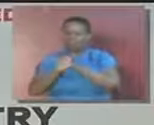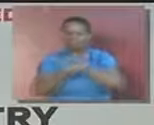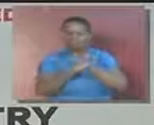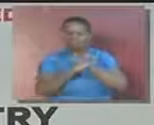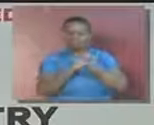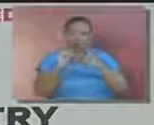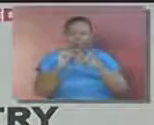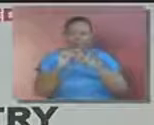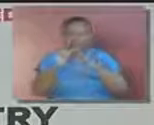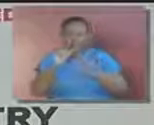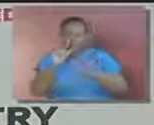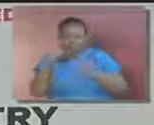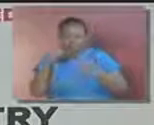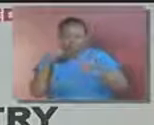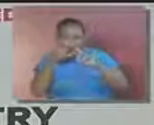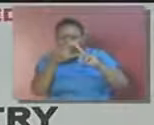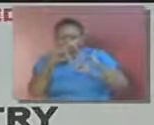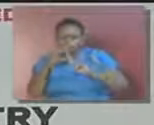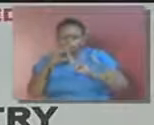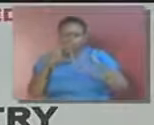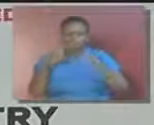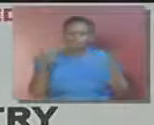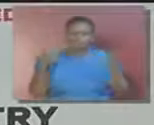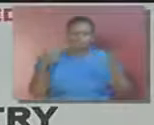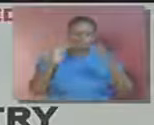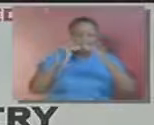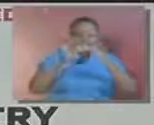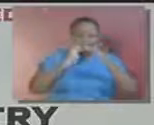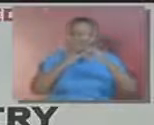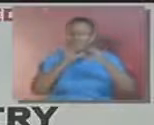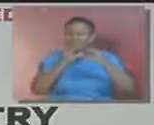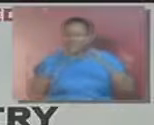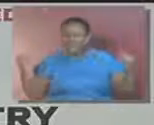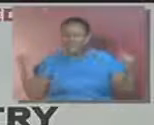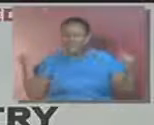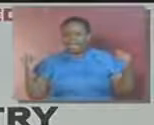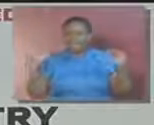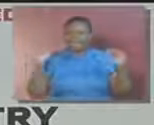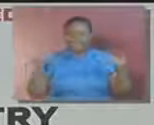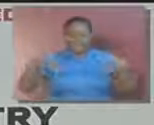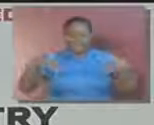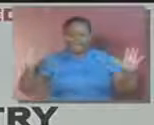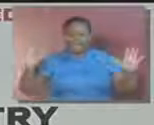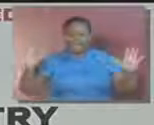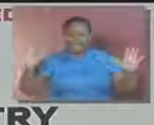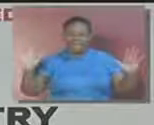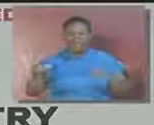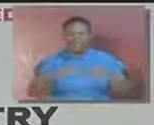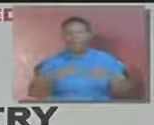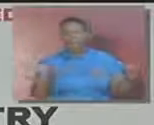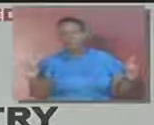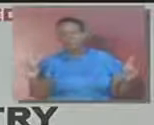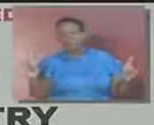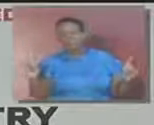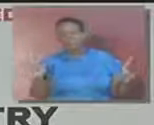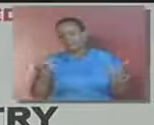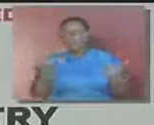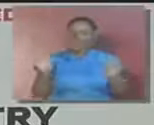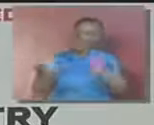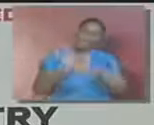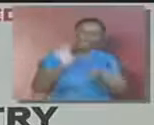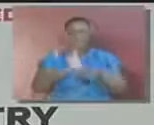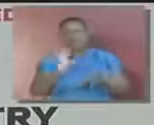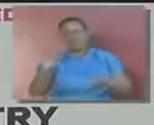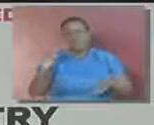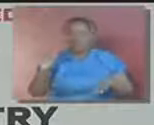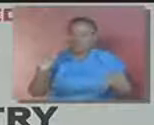year, and that is now in force. So please go ahead and do your live streaming, especially now in the holy month of